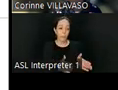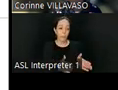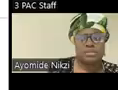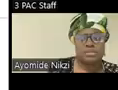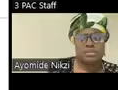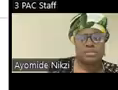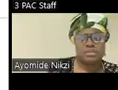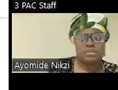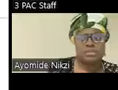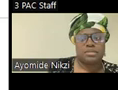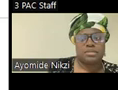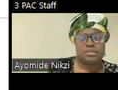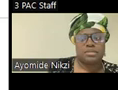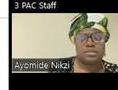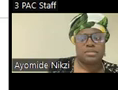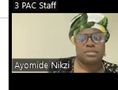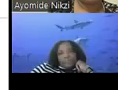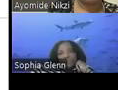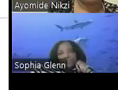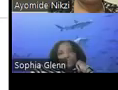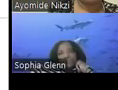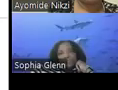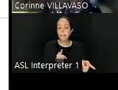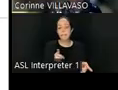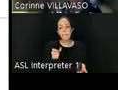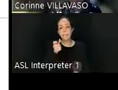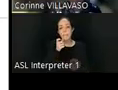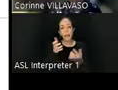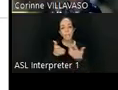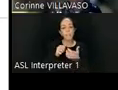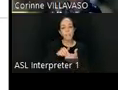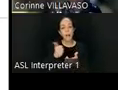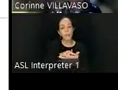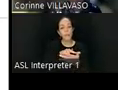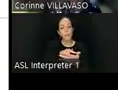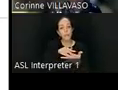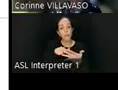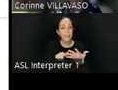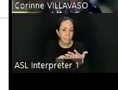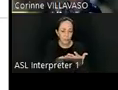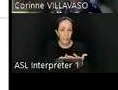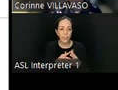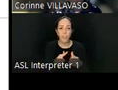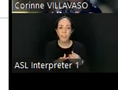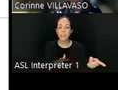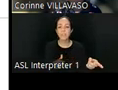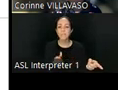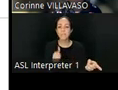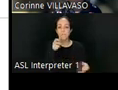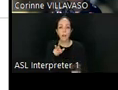appear on this type of a board. But we also have to take into account,